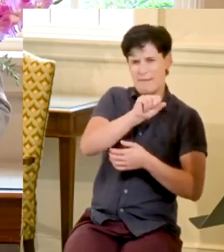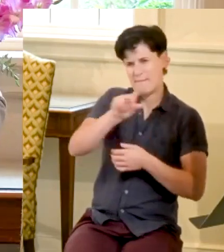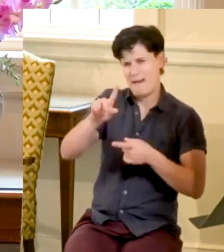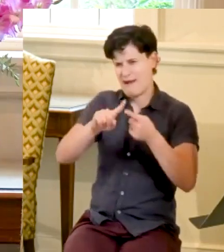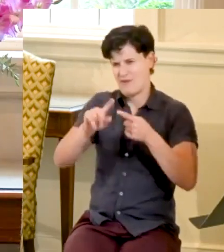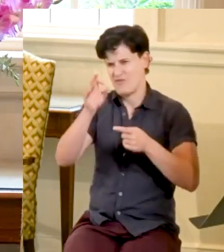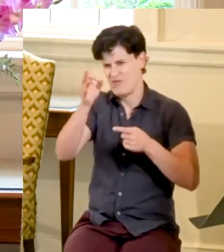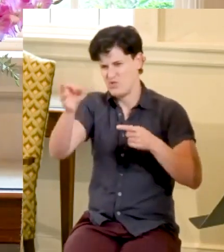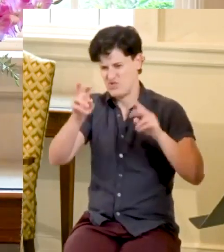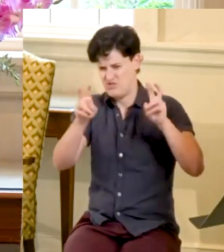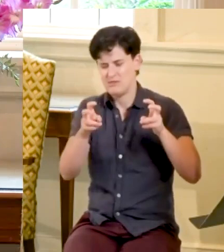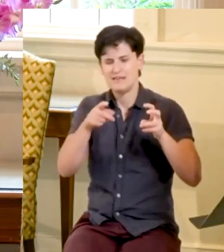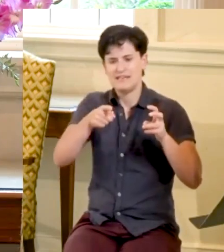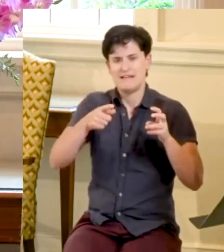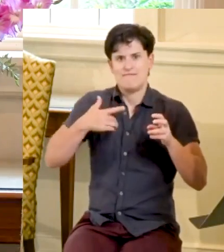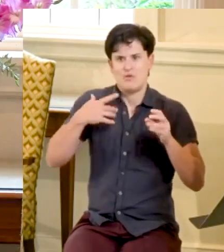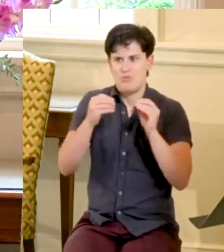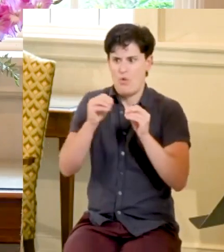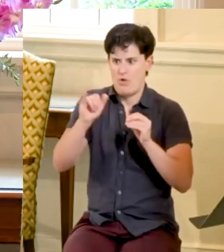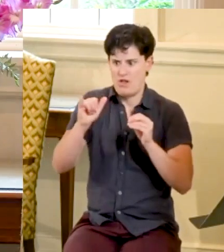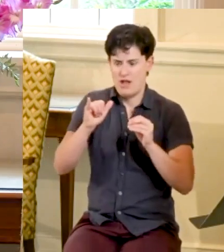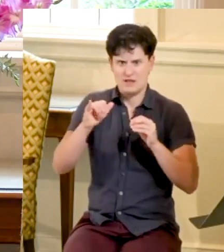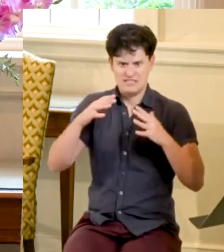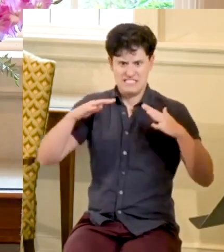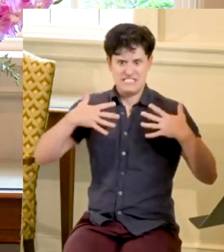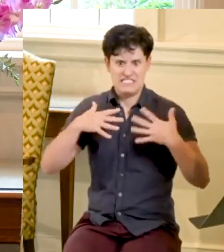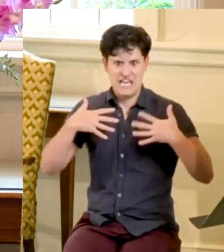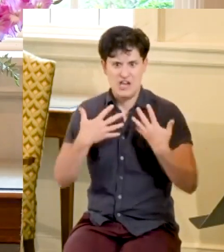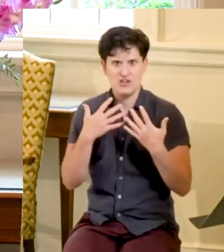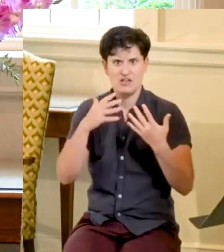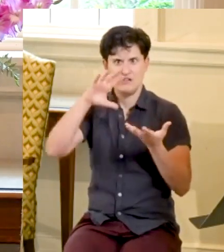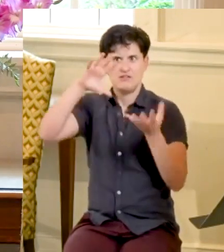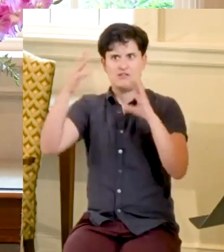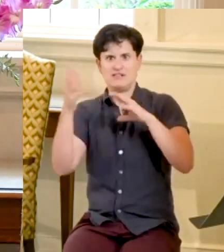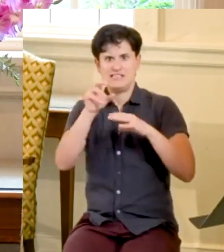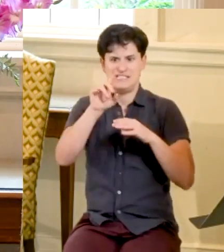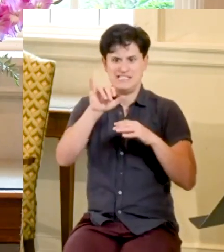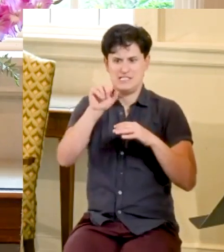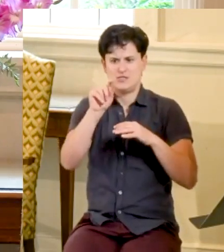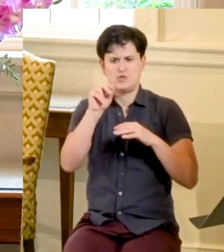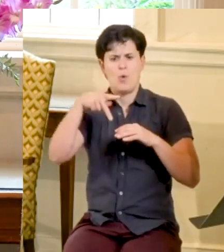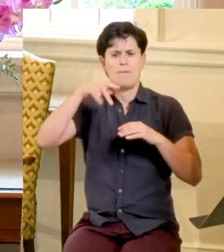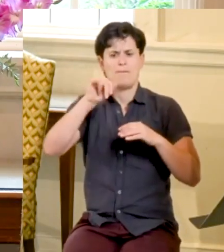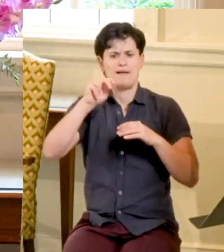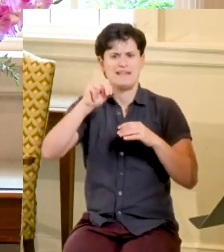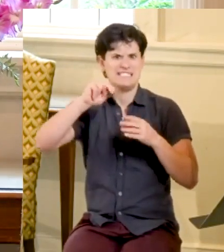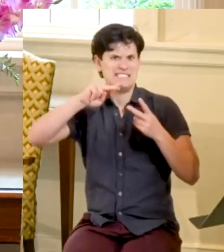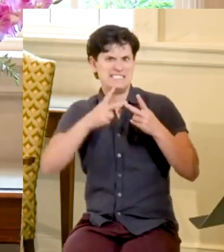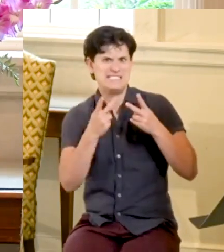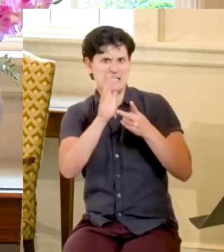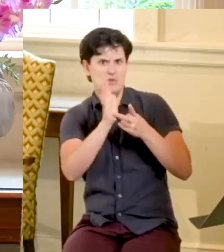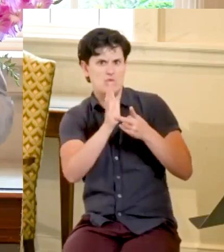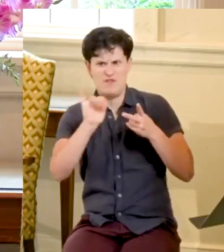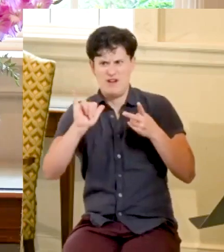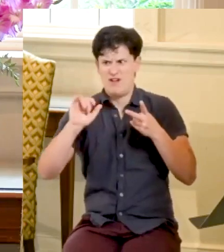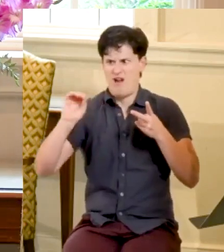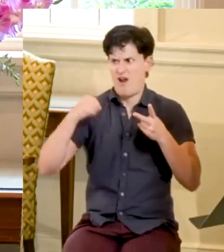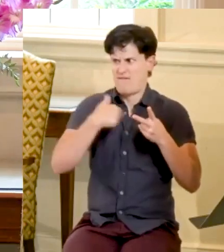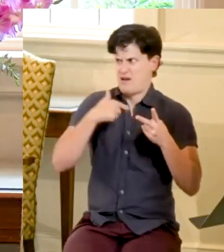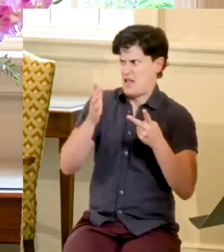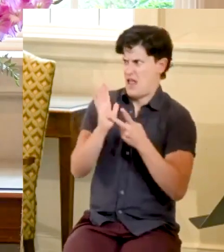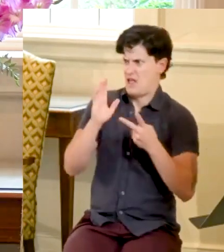scary dystopian sequel that none of us asked for. A world where the light